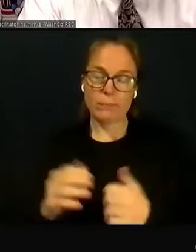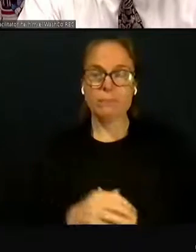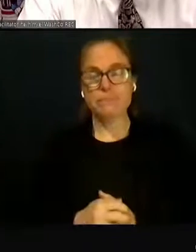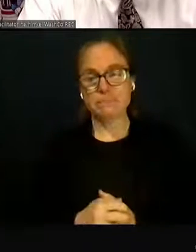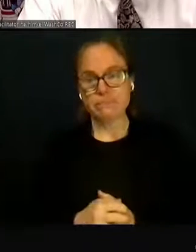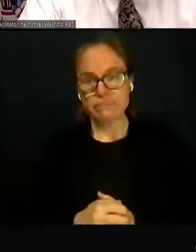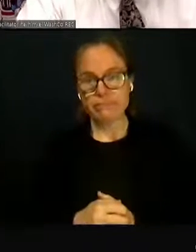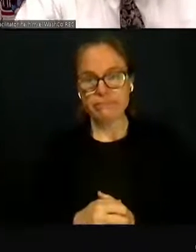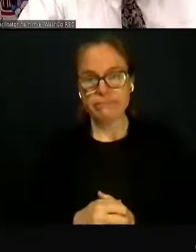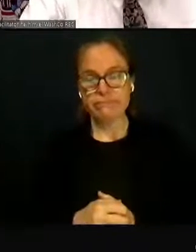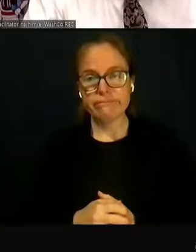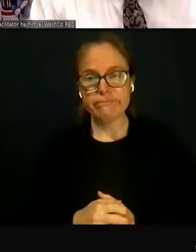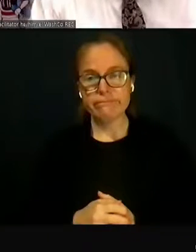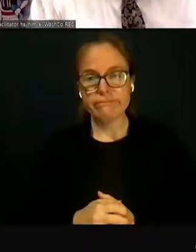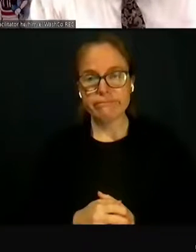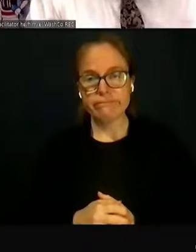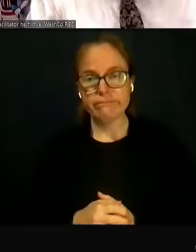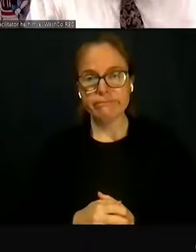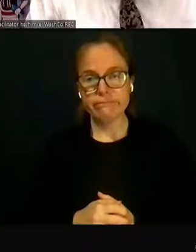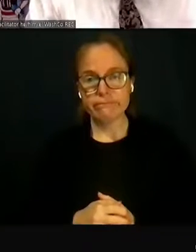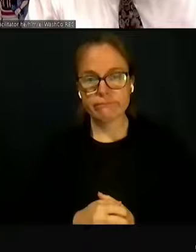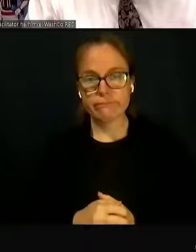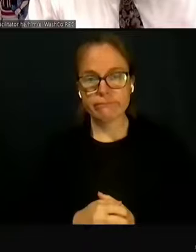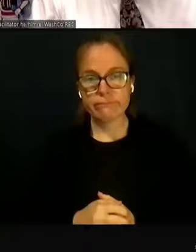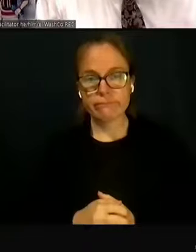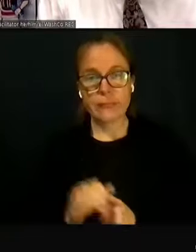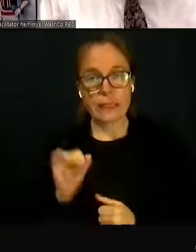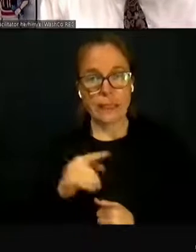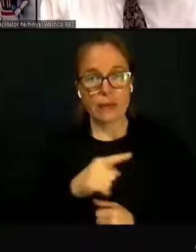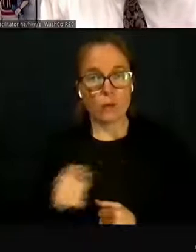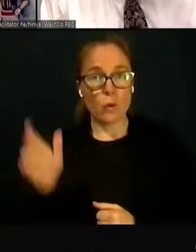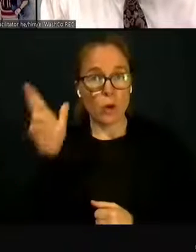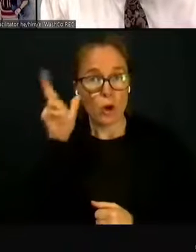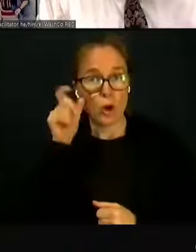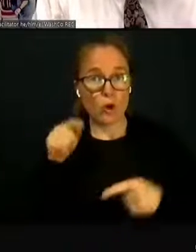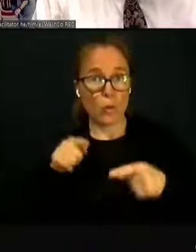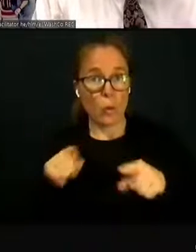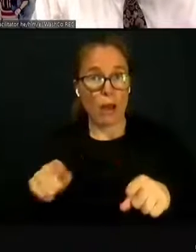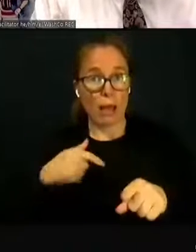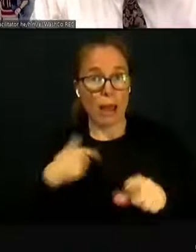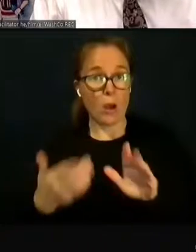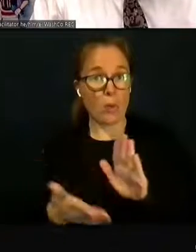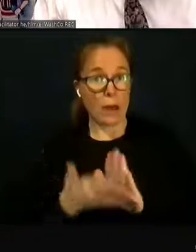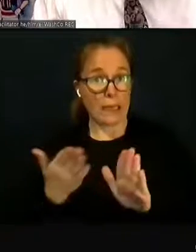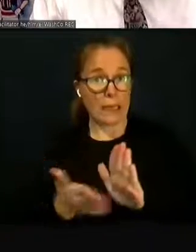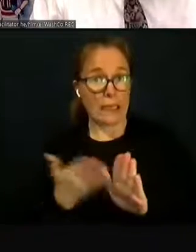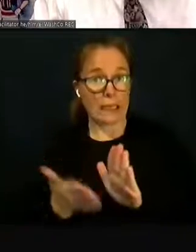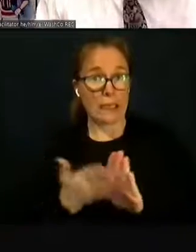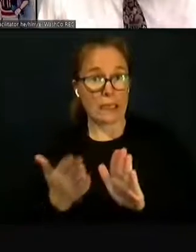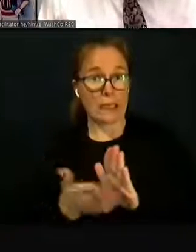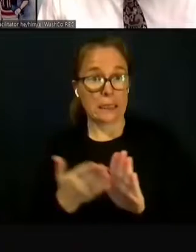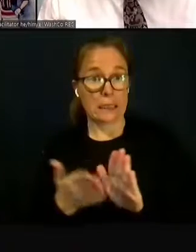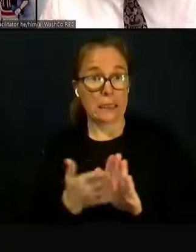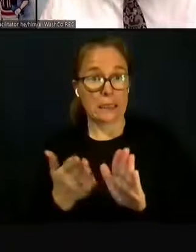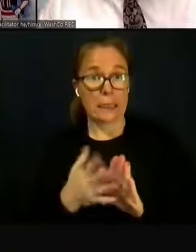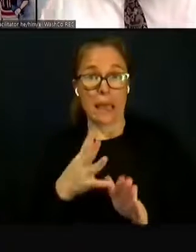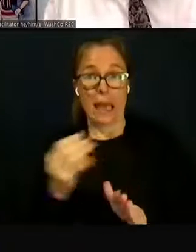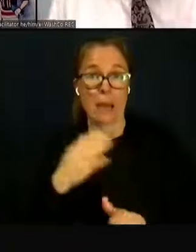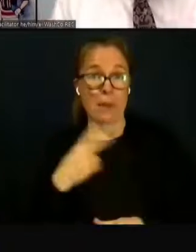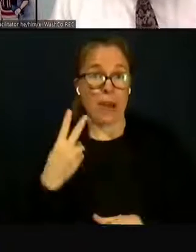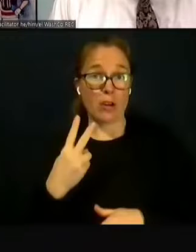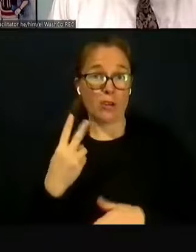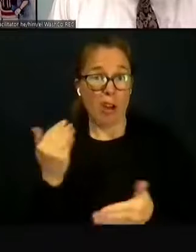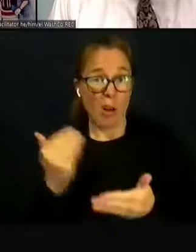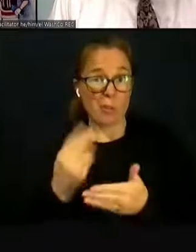if people had heard me on the campaign trail, as well as my almost 2 years